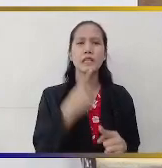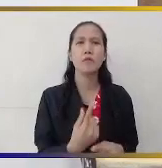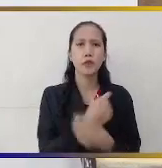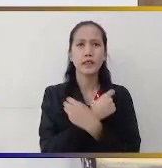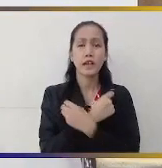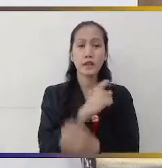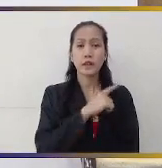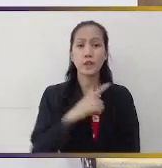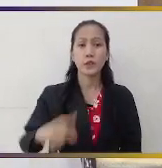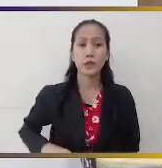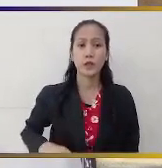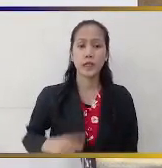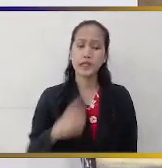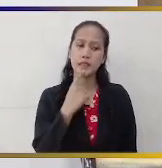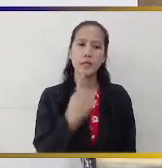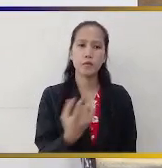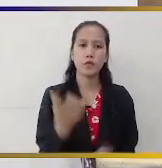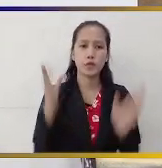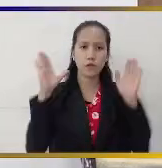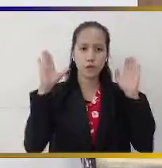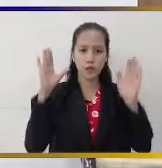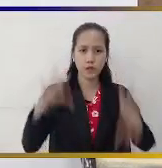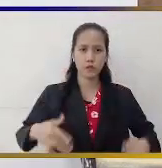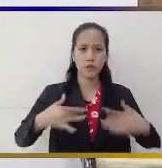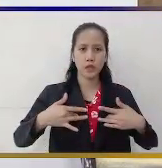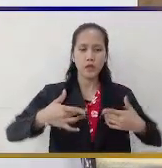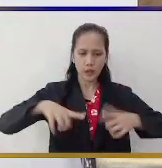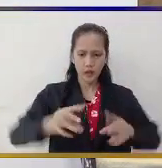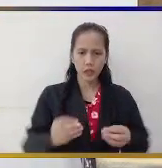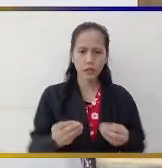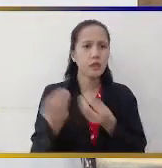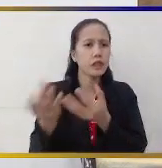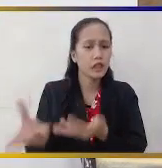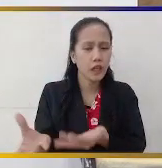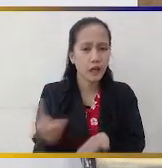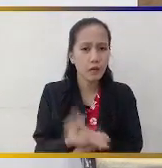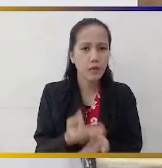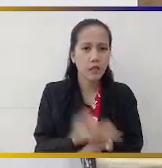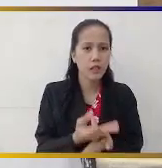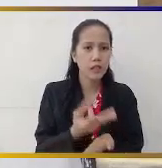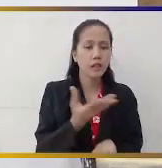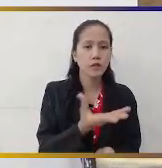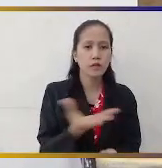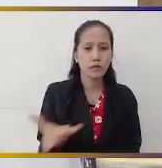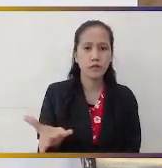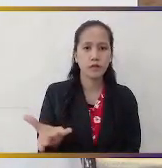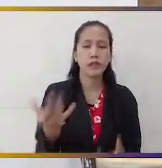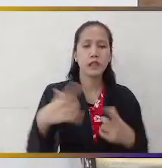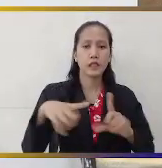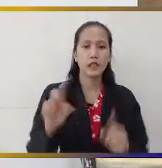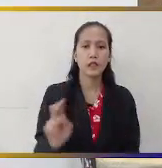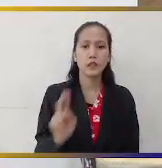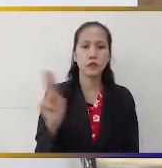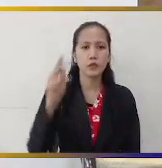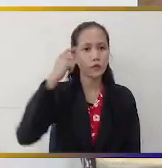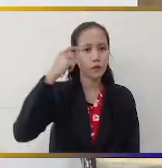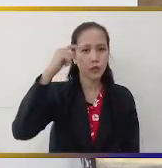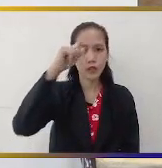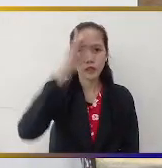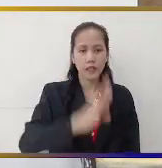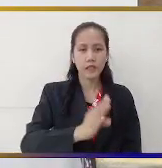altar. Amen. And that includes the money. Amen. Now, that's only 50, so you guys leave it alone,